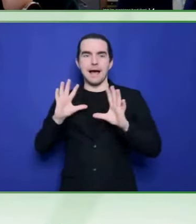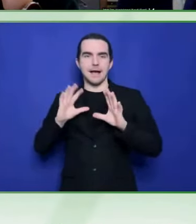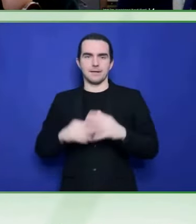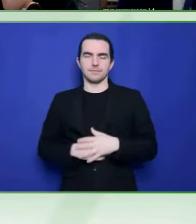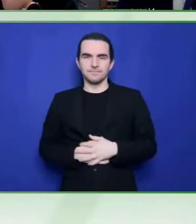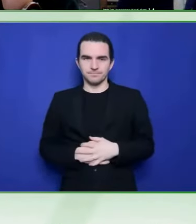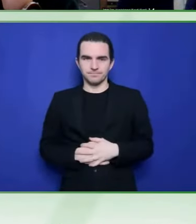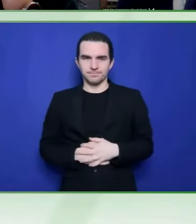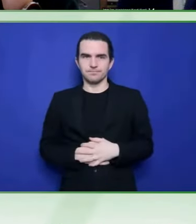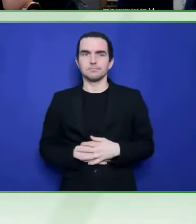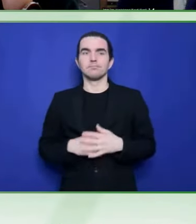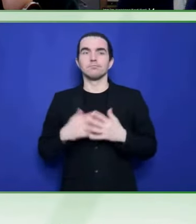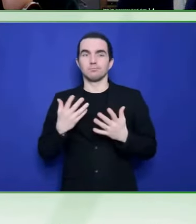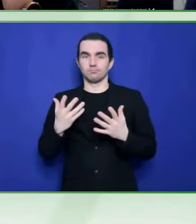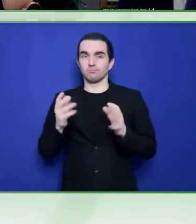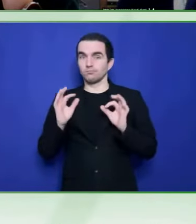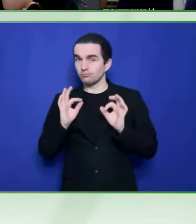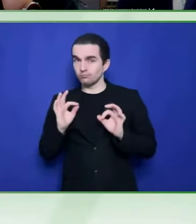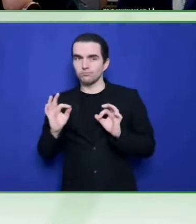Assisted check-in.